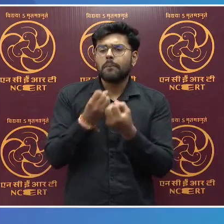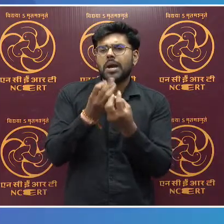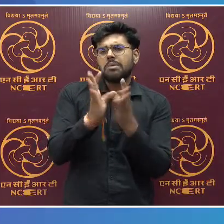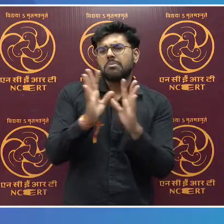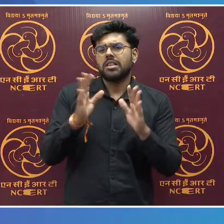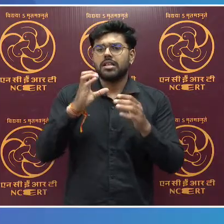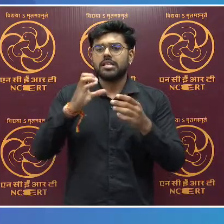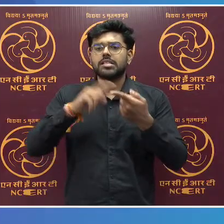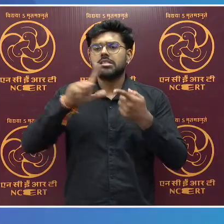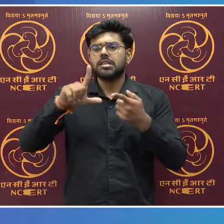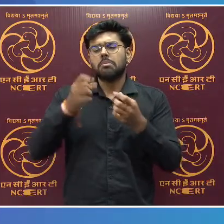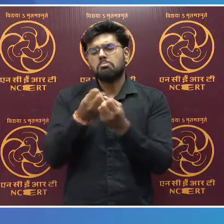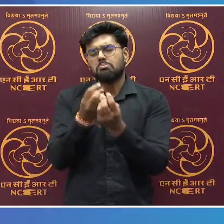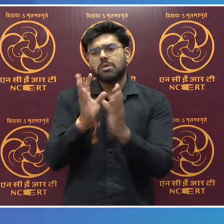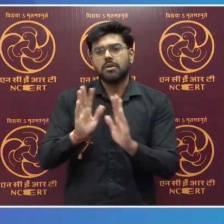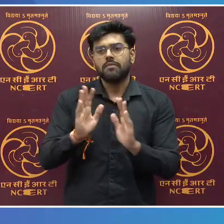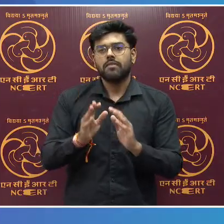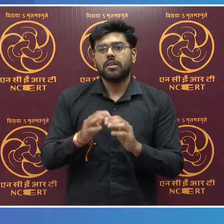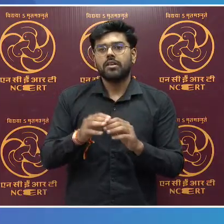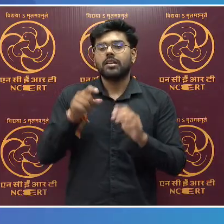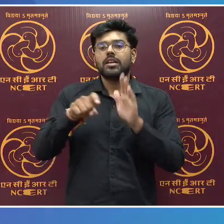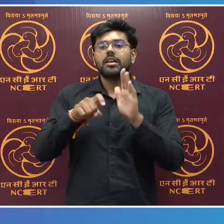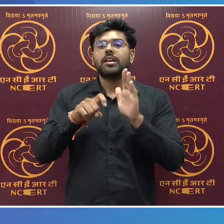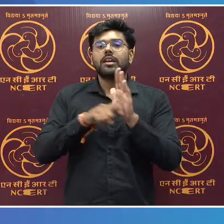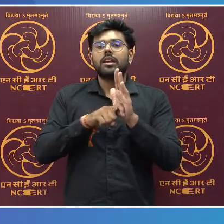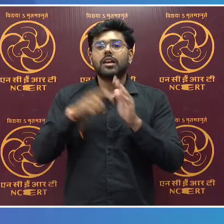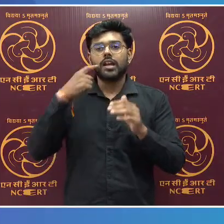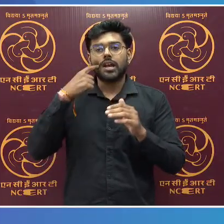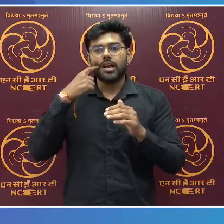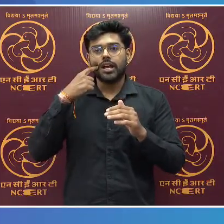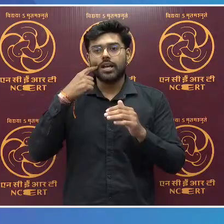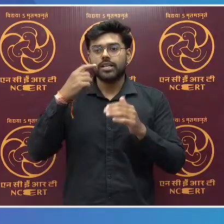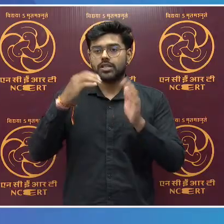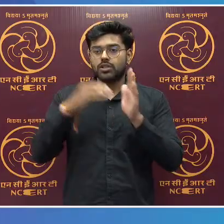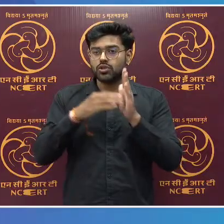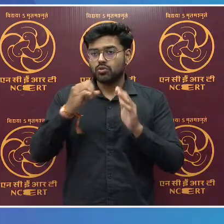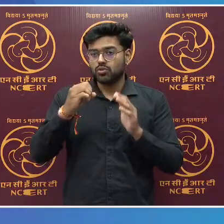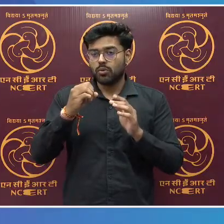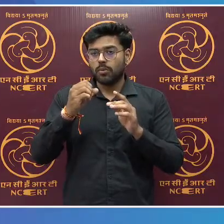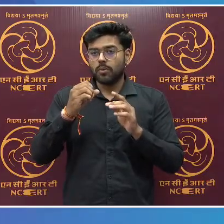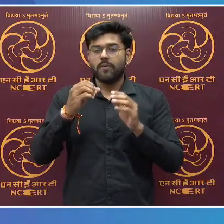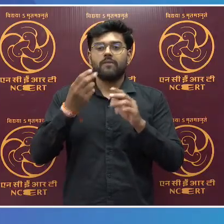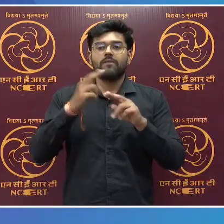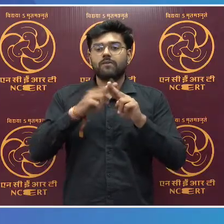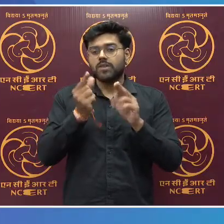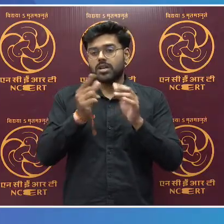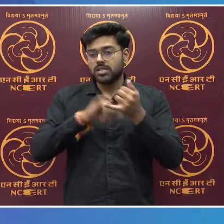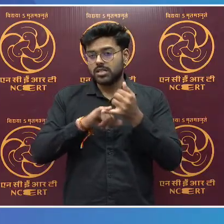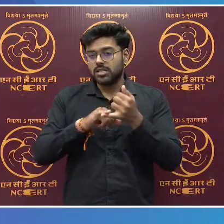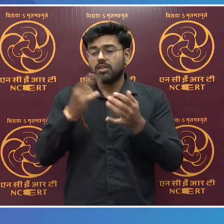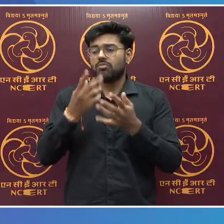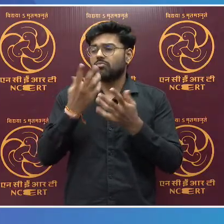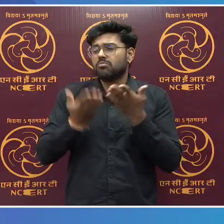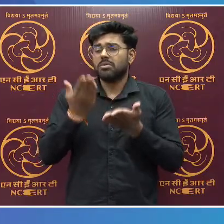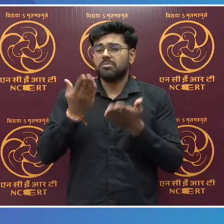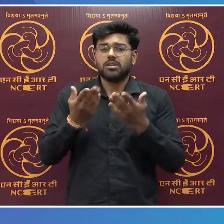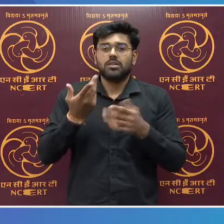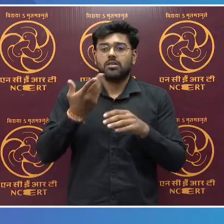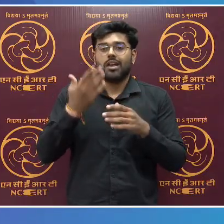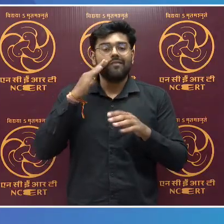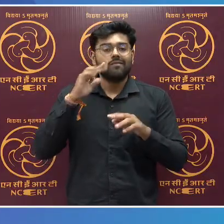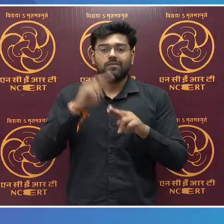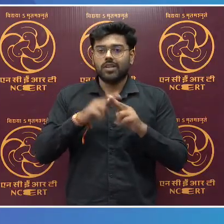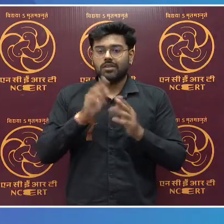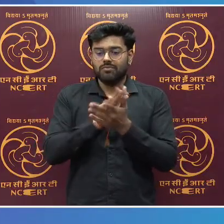multiple cells. So, rhizopus is the one. So, you must have seen that by chance, if you forget your